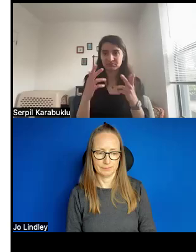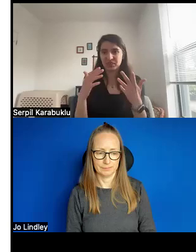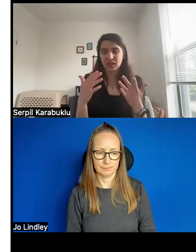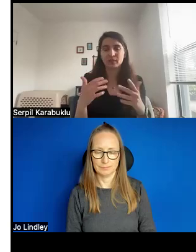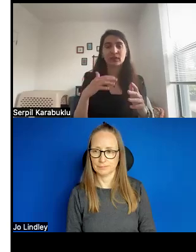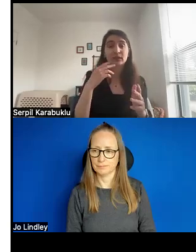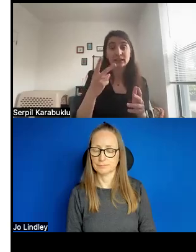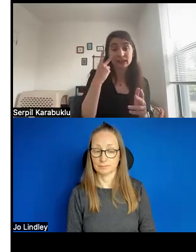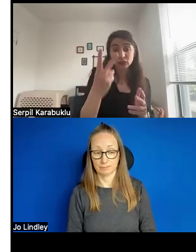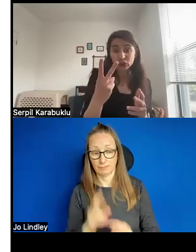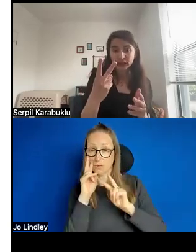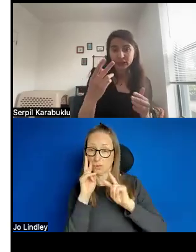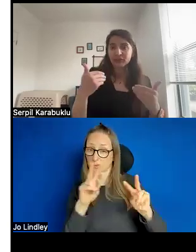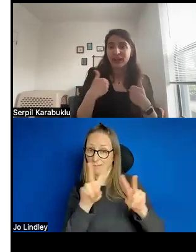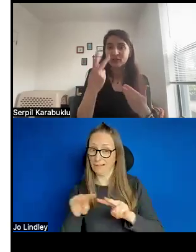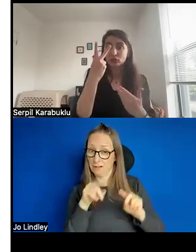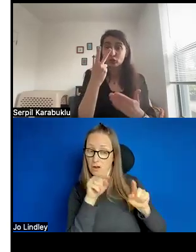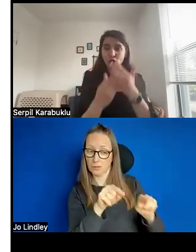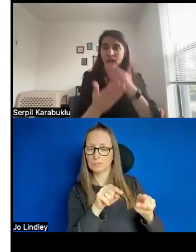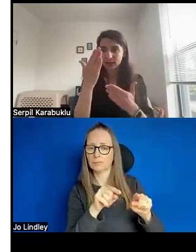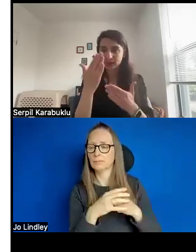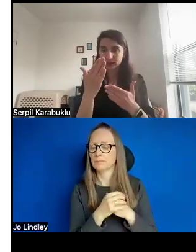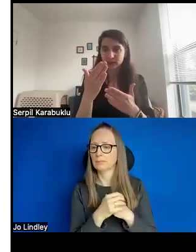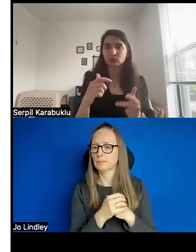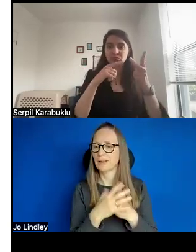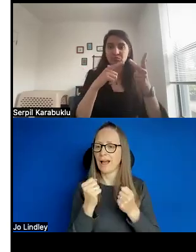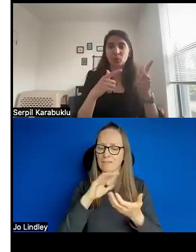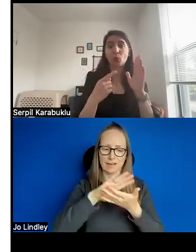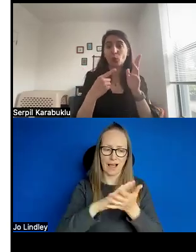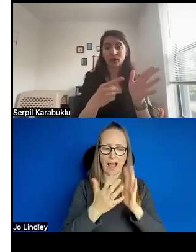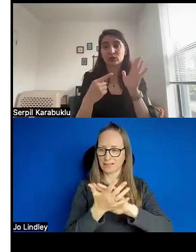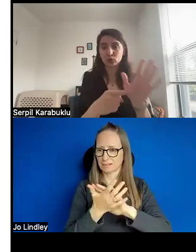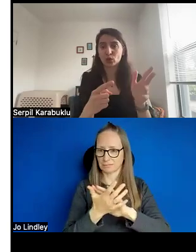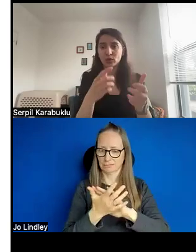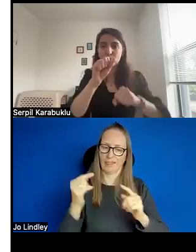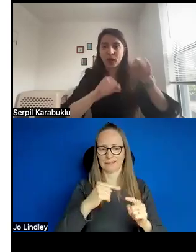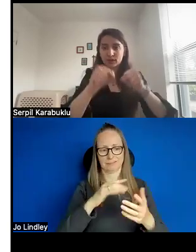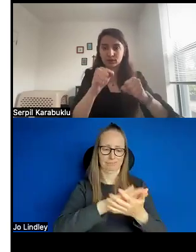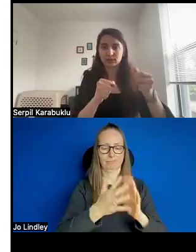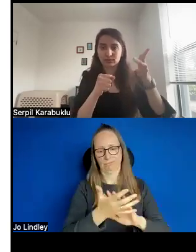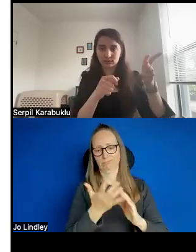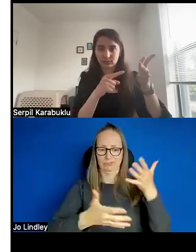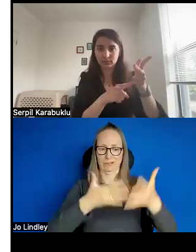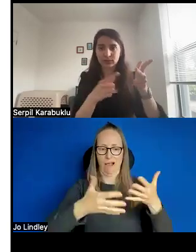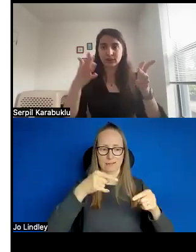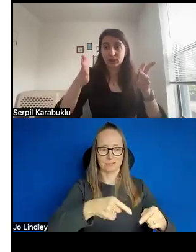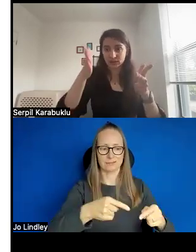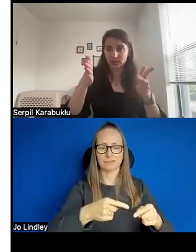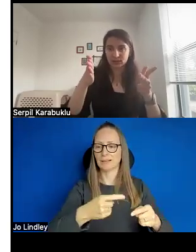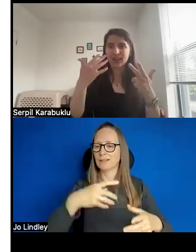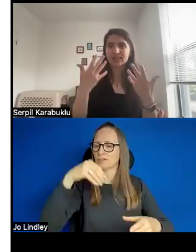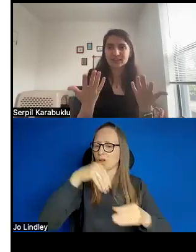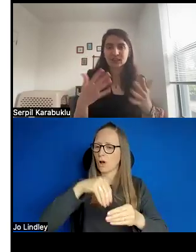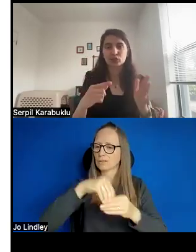And as you see in this video, we have the hands, manual signs, which encodes the content